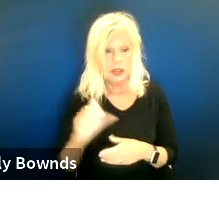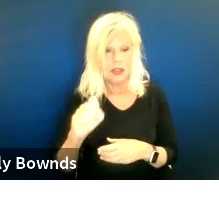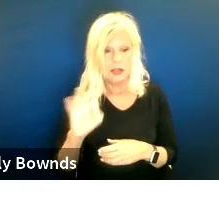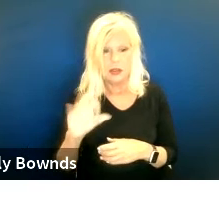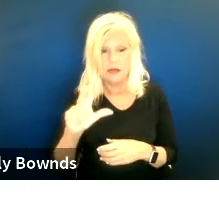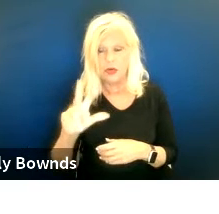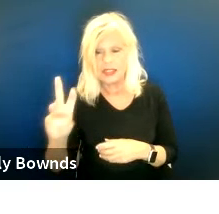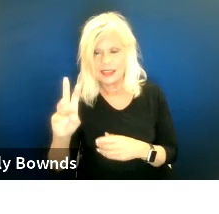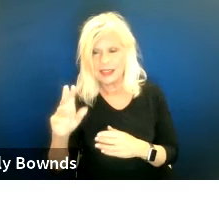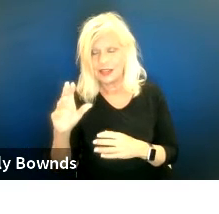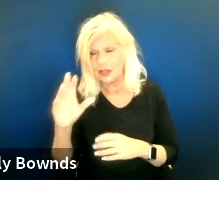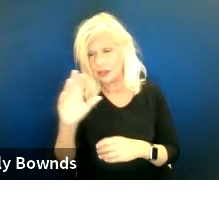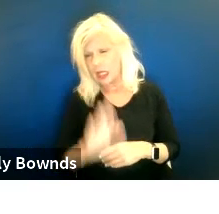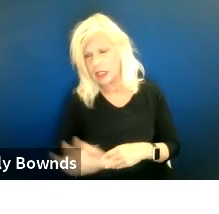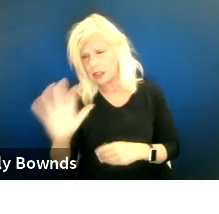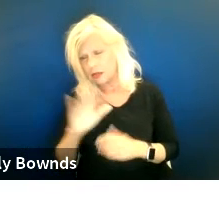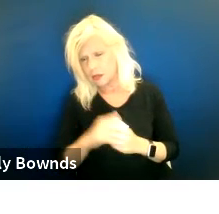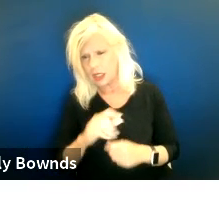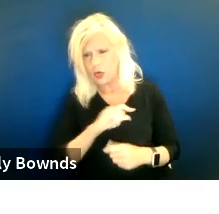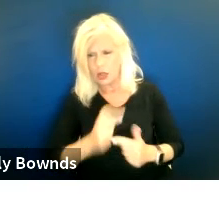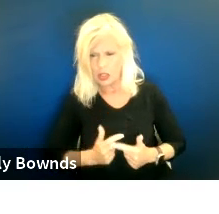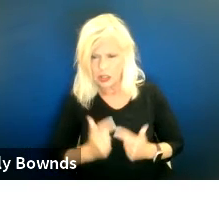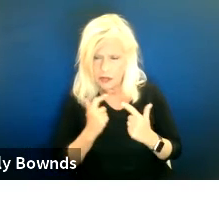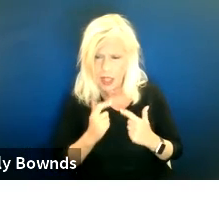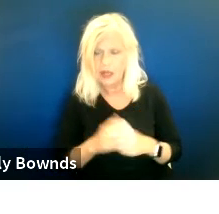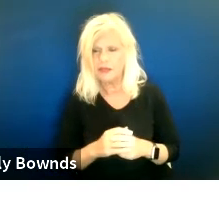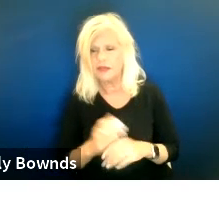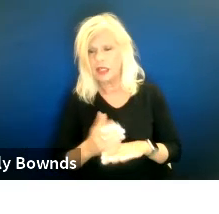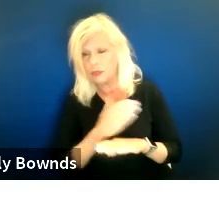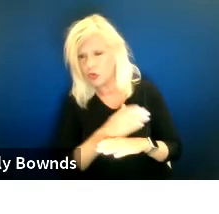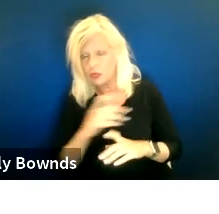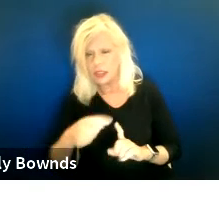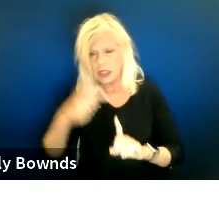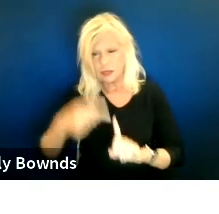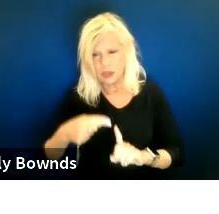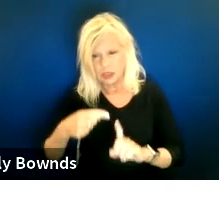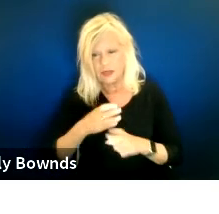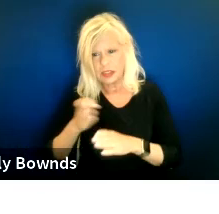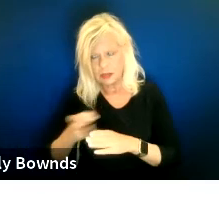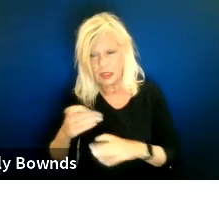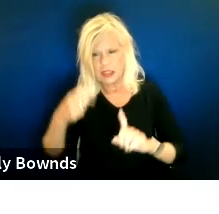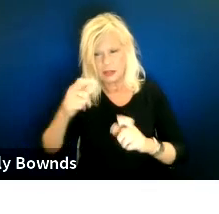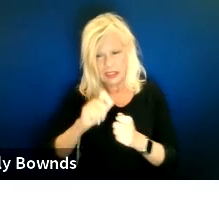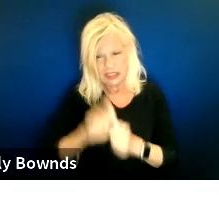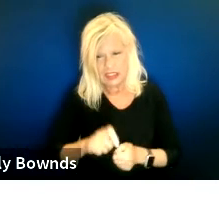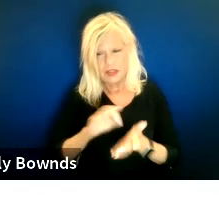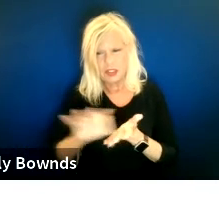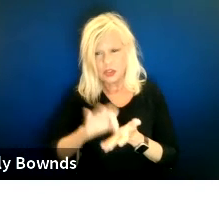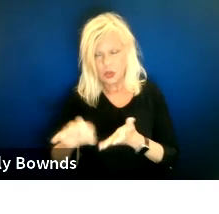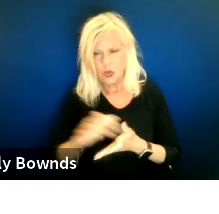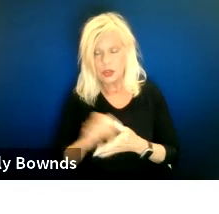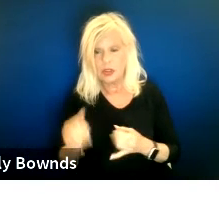to estimate the health-related quality of life, and also specific domain-specific scores.